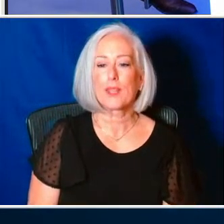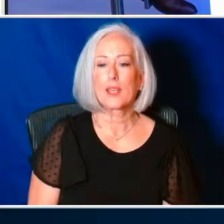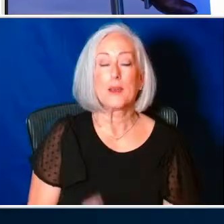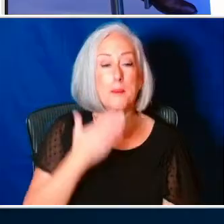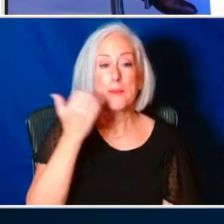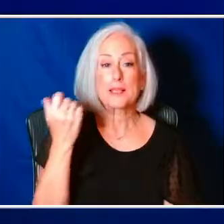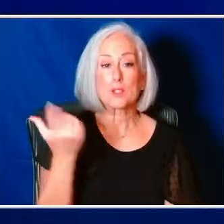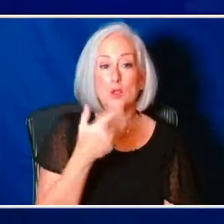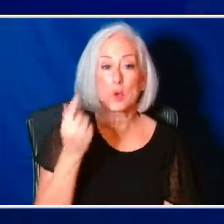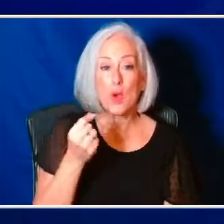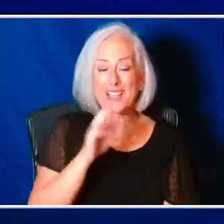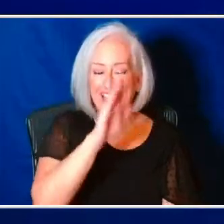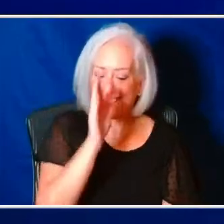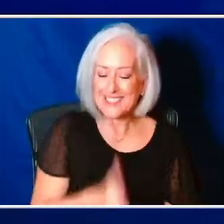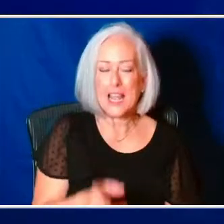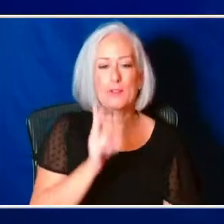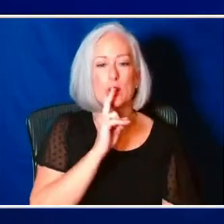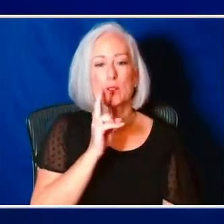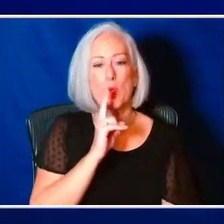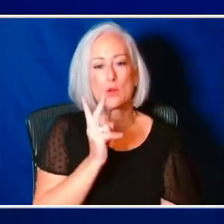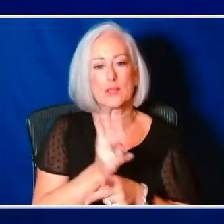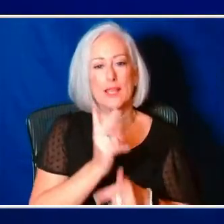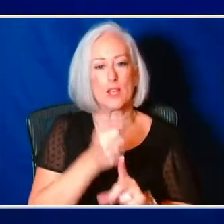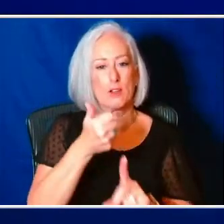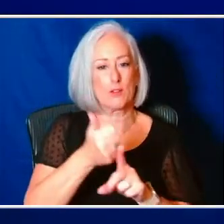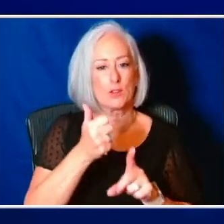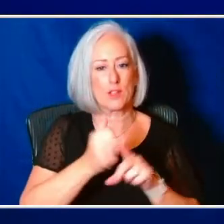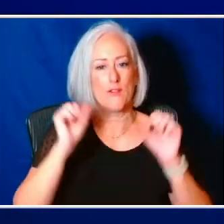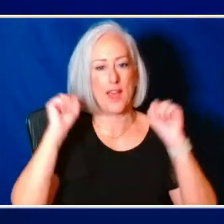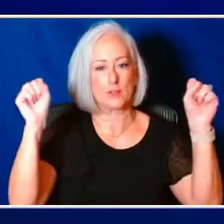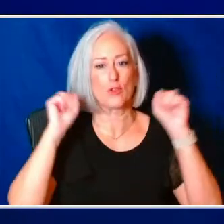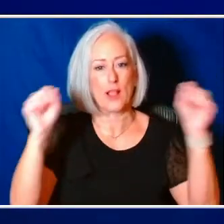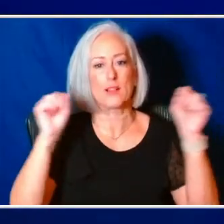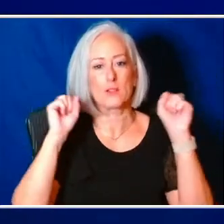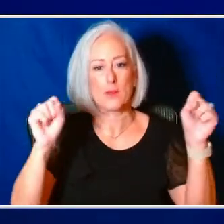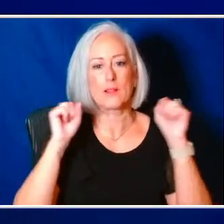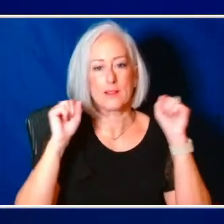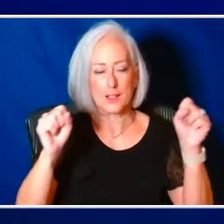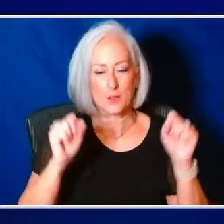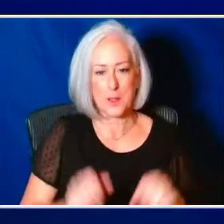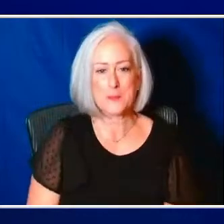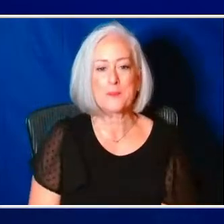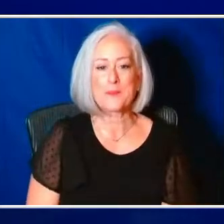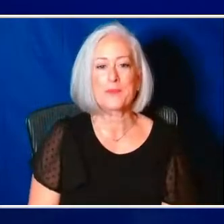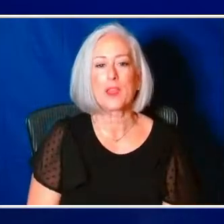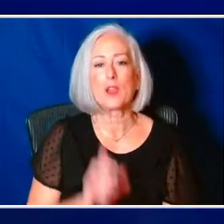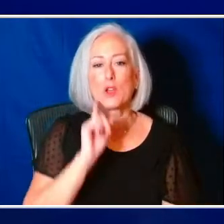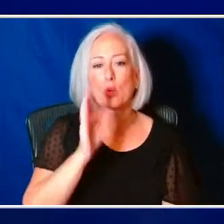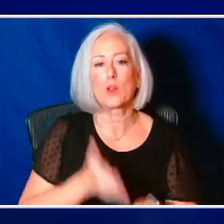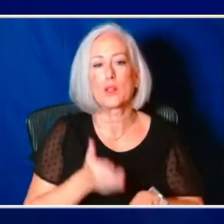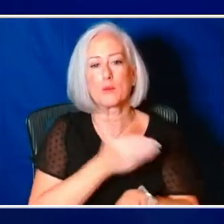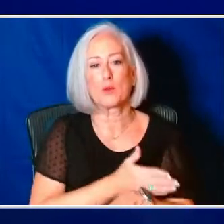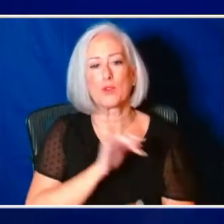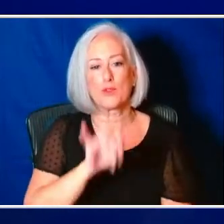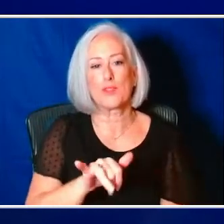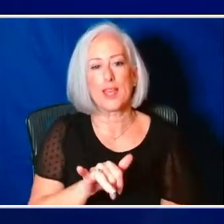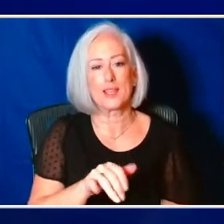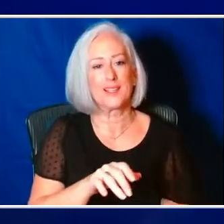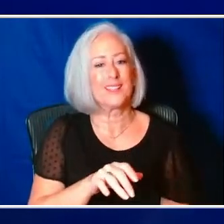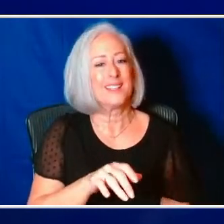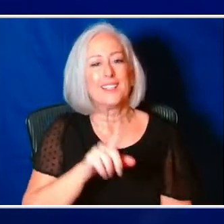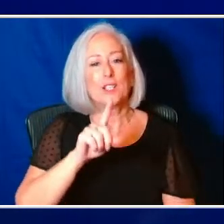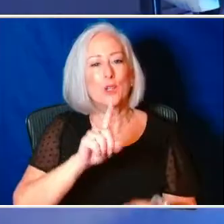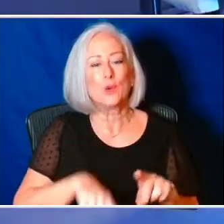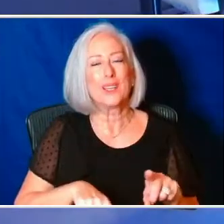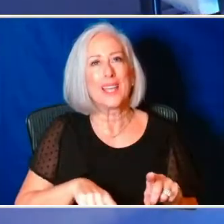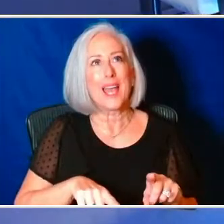yourself, exercise, exercise, exercise, and you will improve your You don't really recover lung, but you